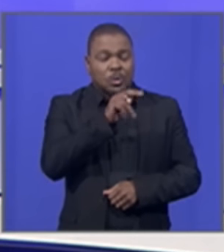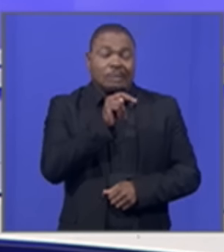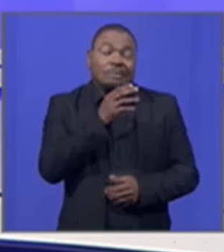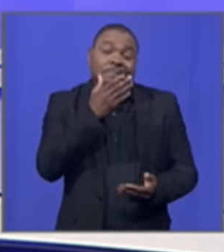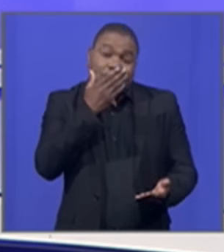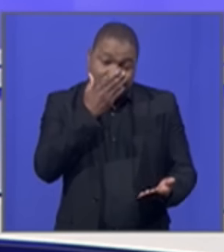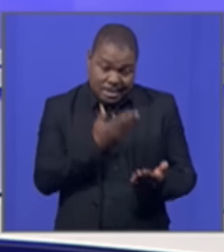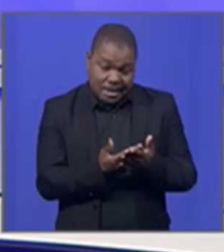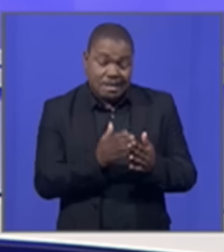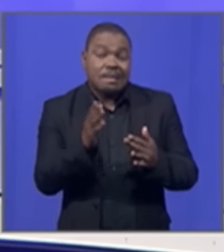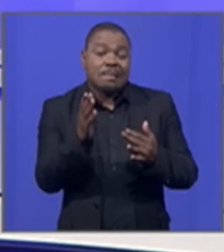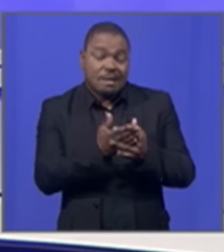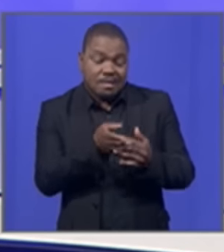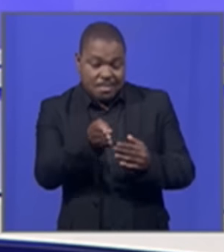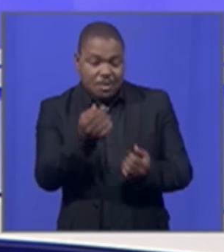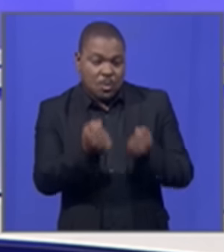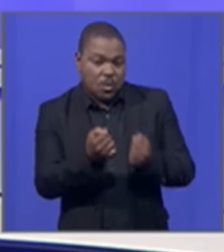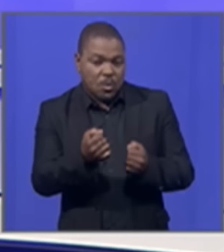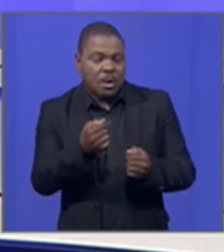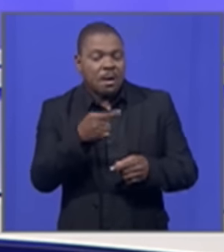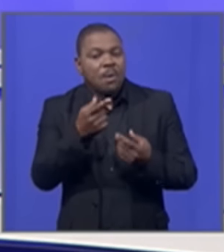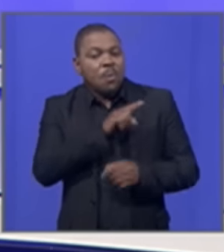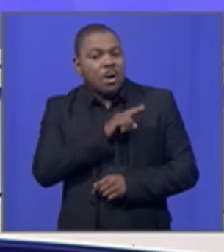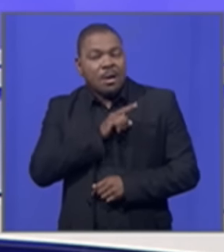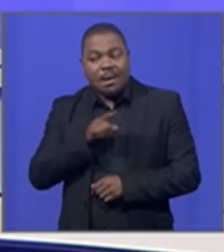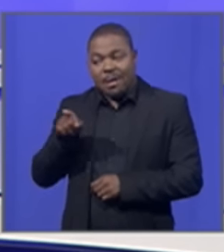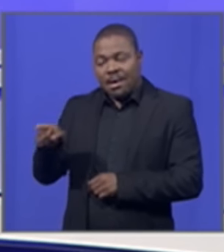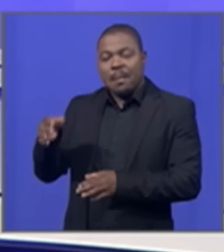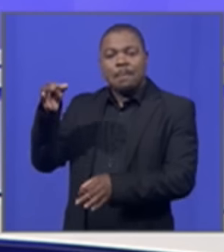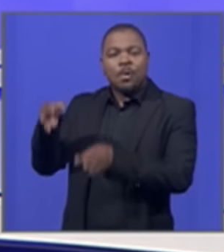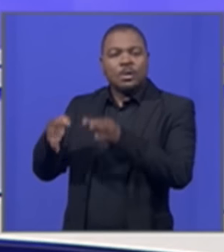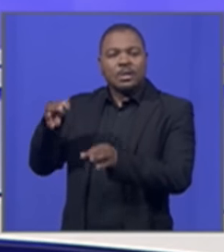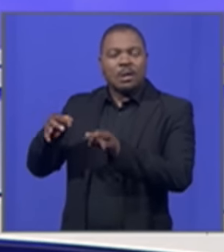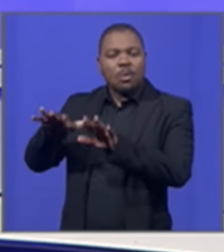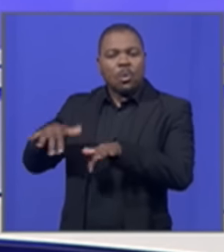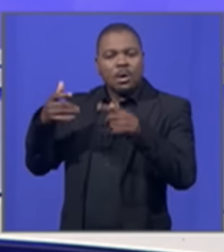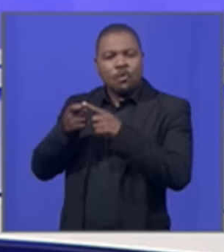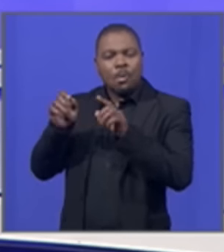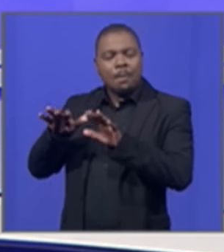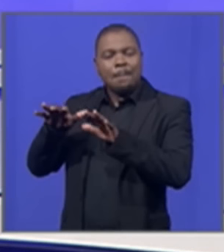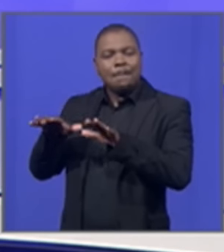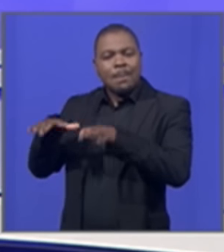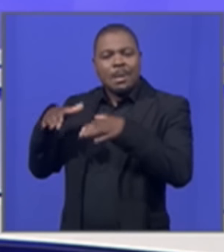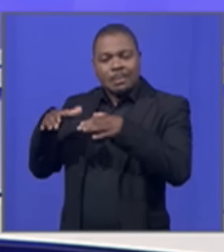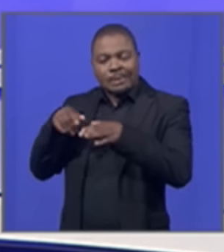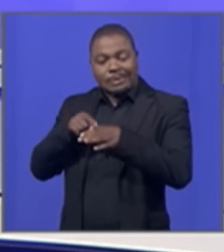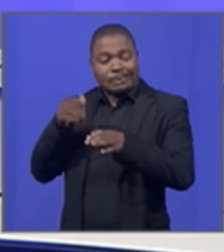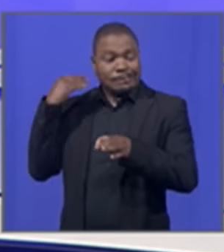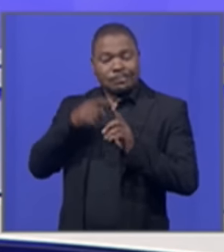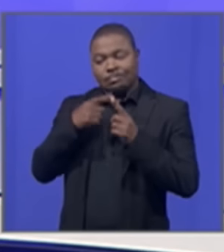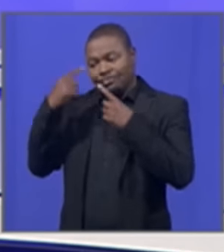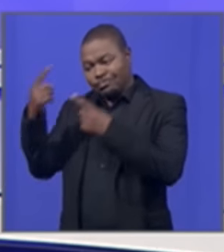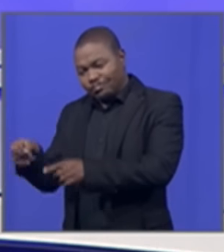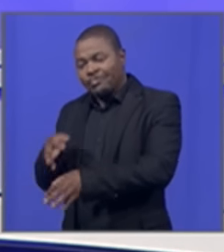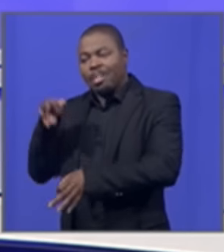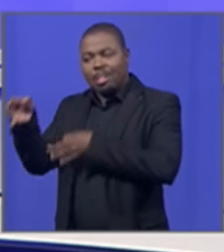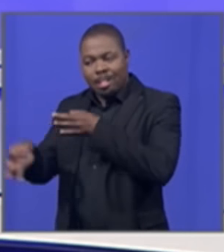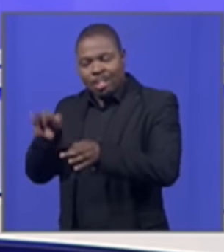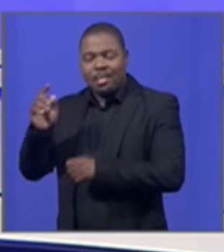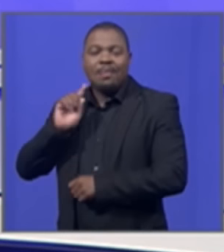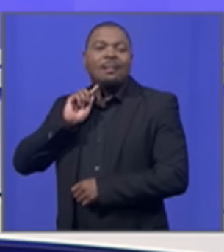melato ya bosenyi ka mekgatlo ya dipolotiki parlamenteng seo ka morago ga gore a tšhele komiti ya nakwana ya palamente